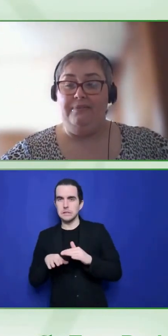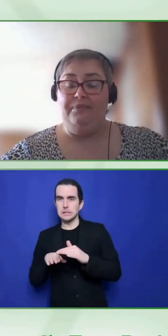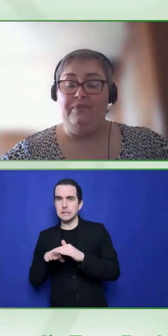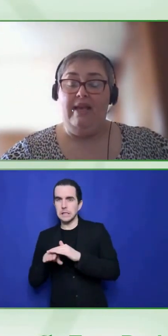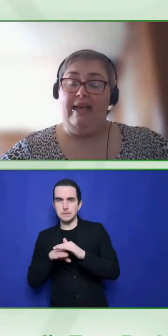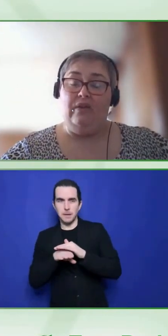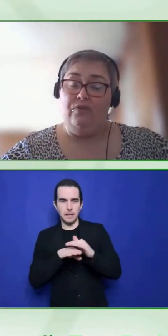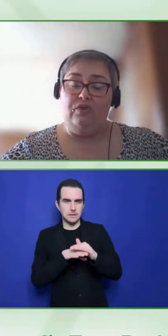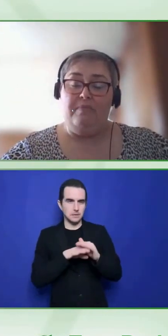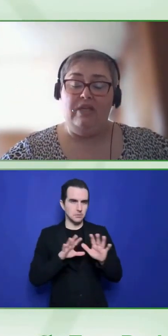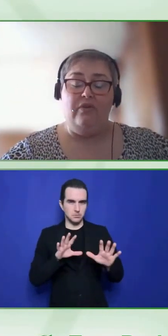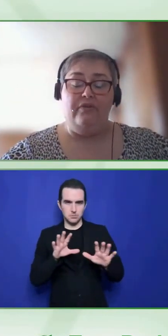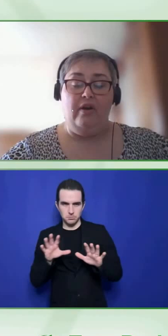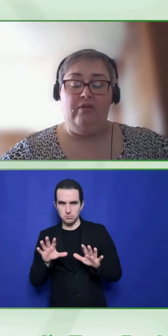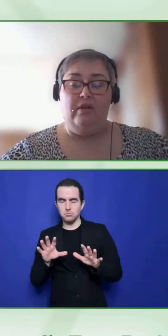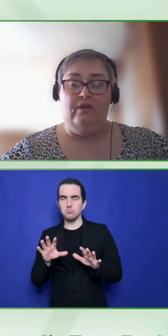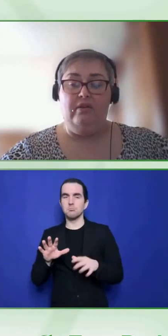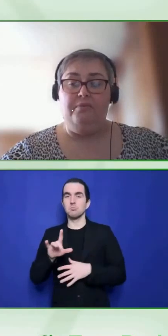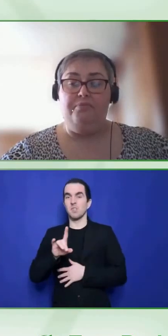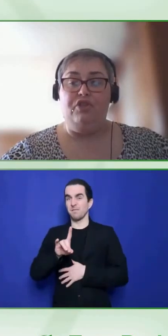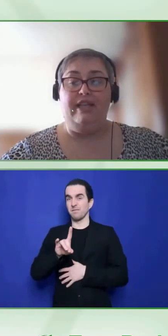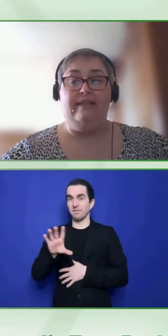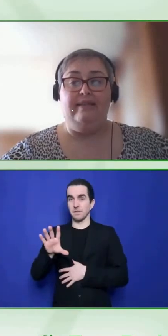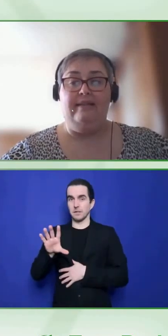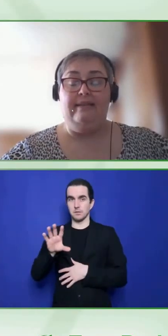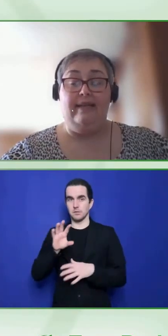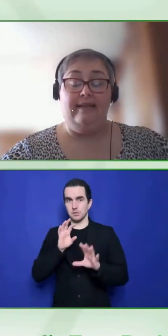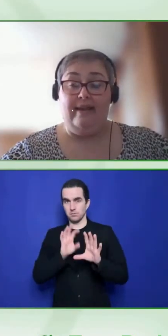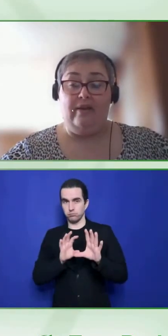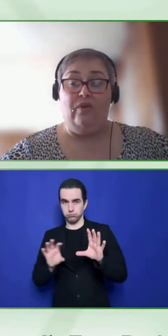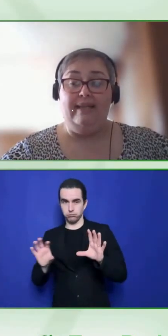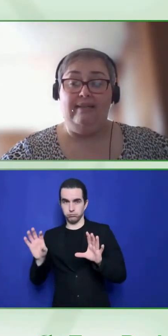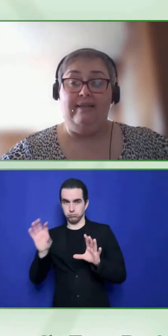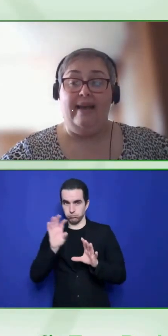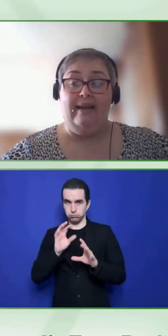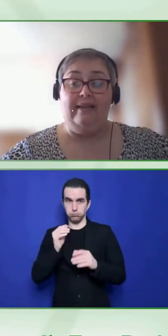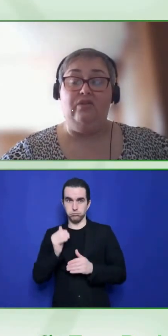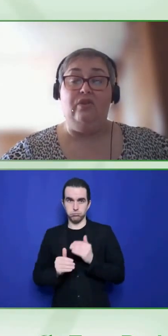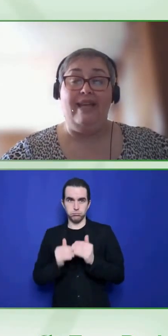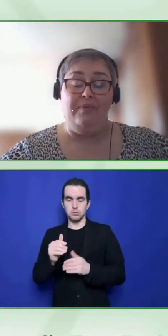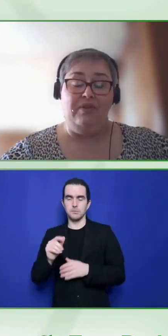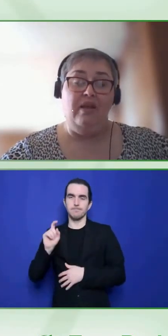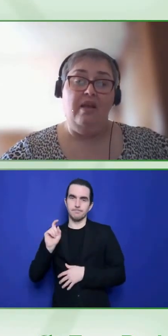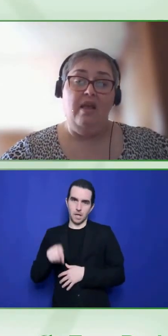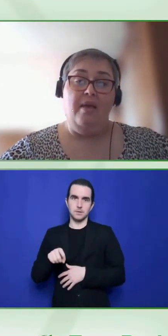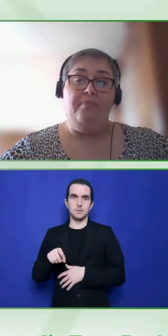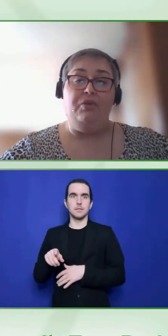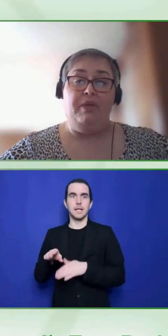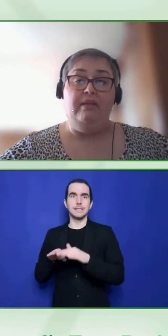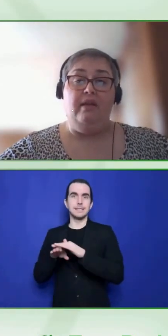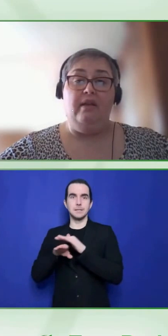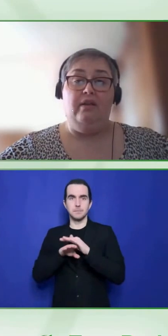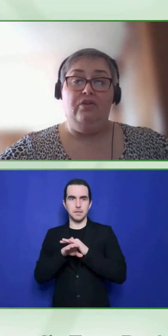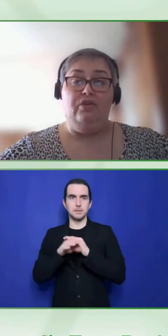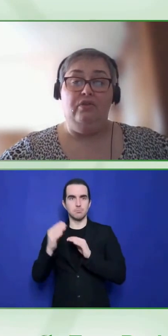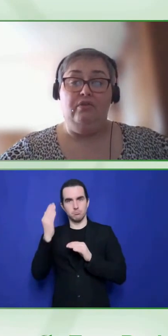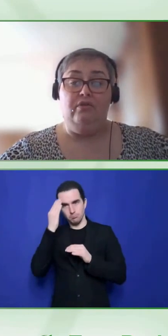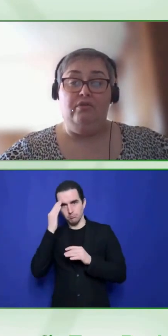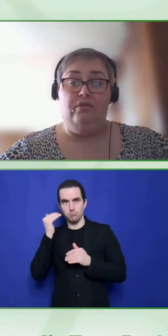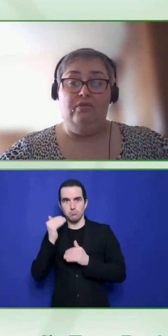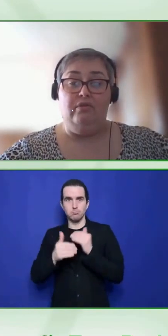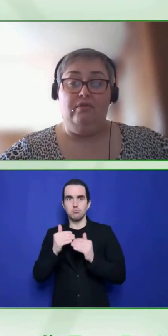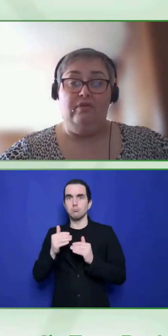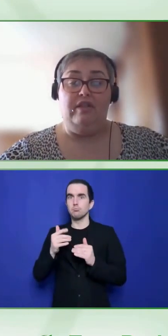join in. And of course, many of our projects and data collected highlight the gaps between